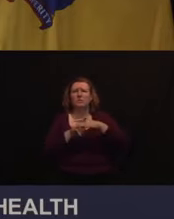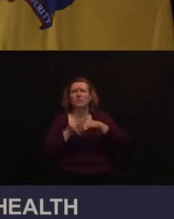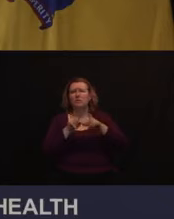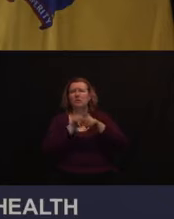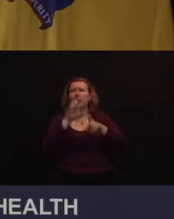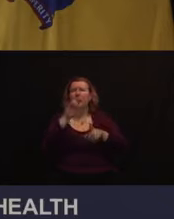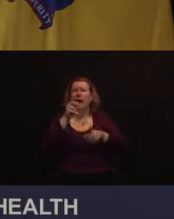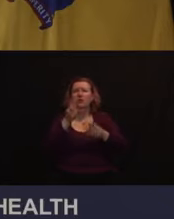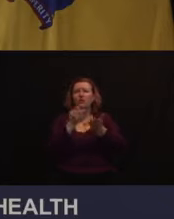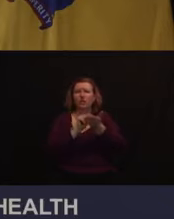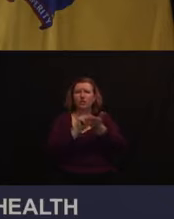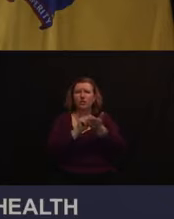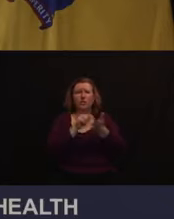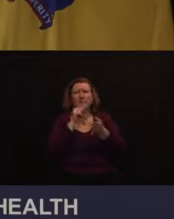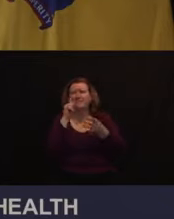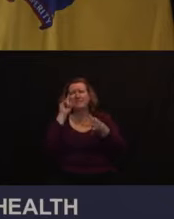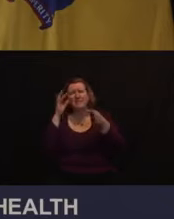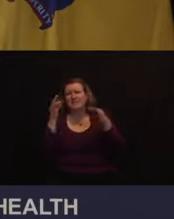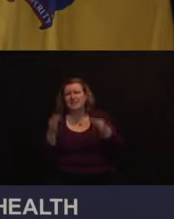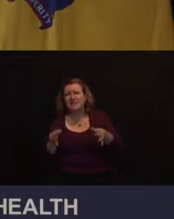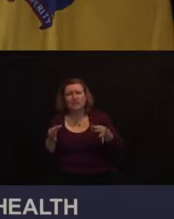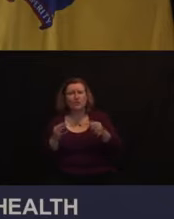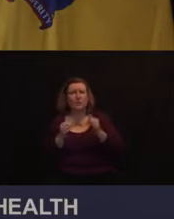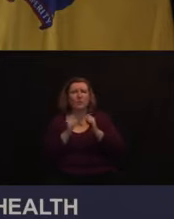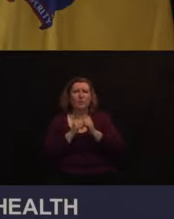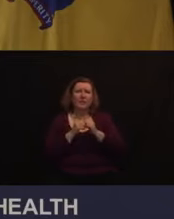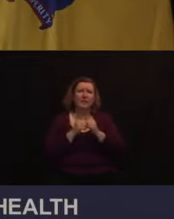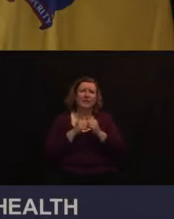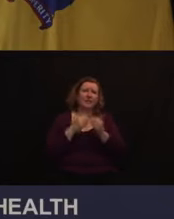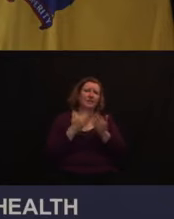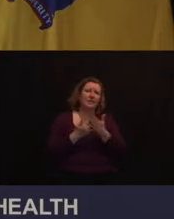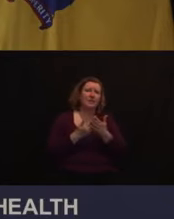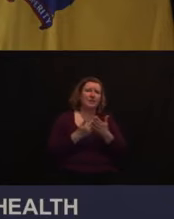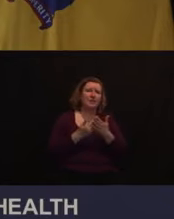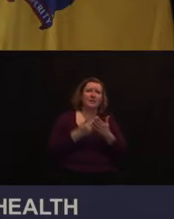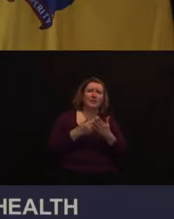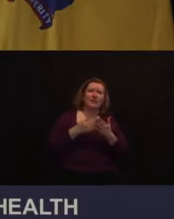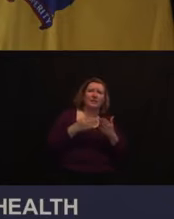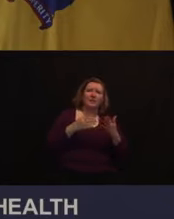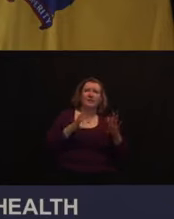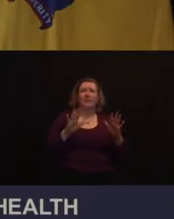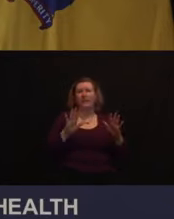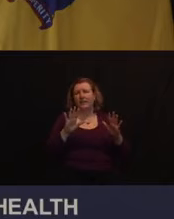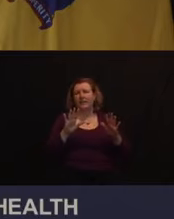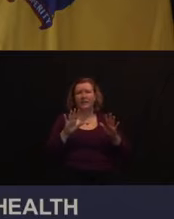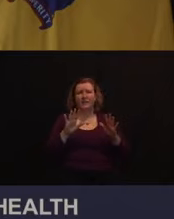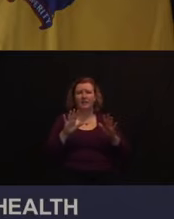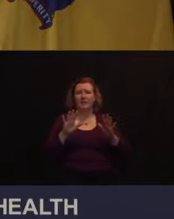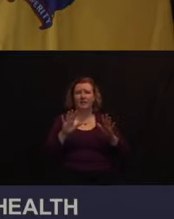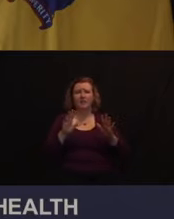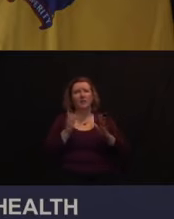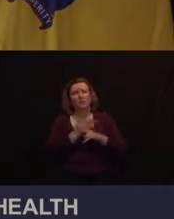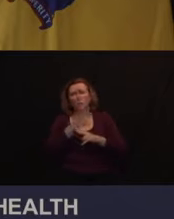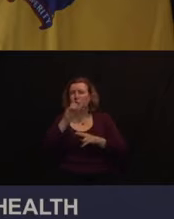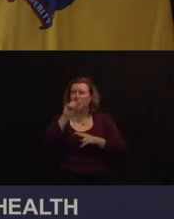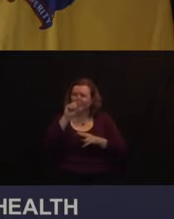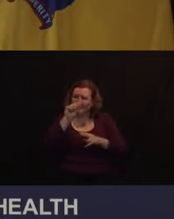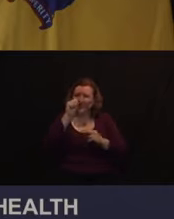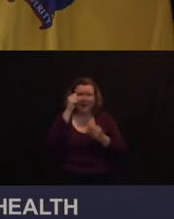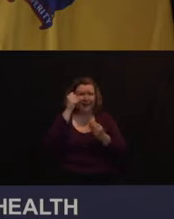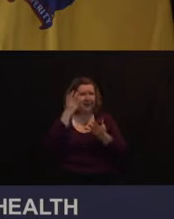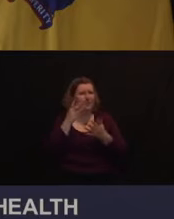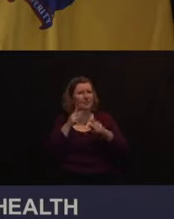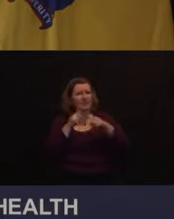facts. With all due respect, we see that differently. We have been, I think, in two respects, the most cautious